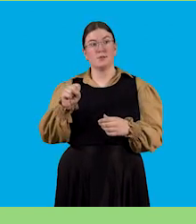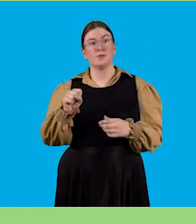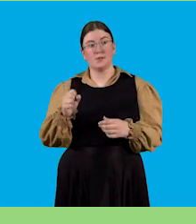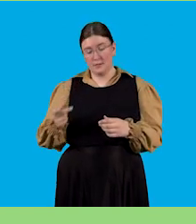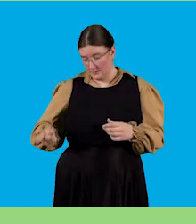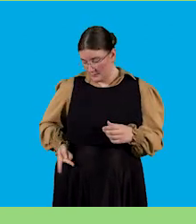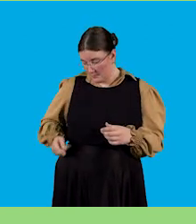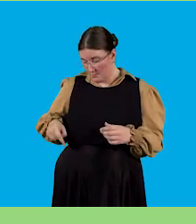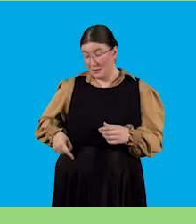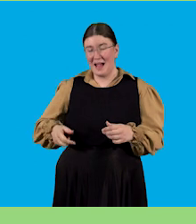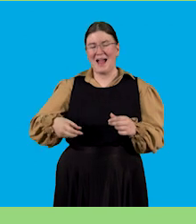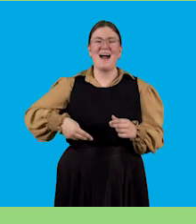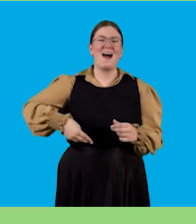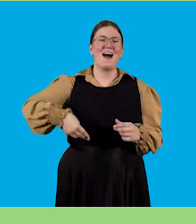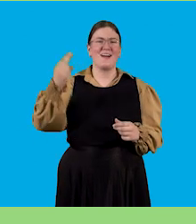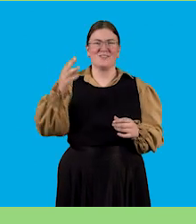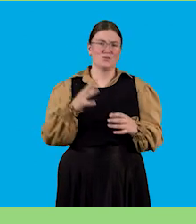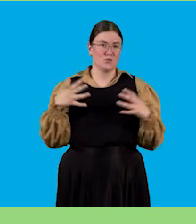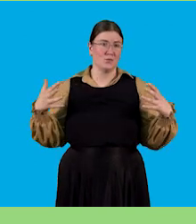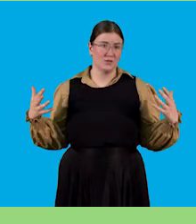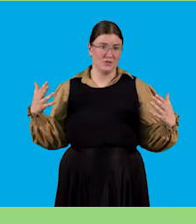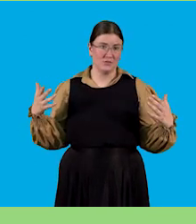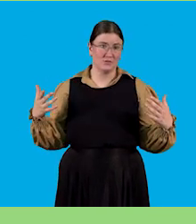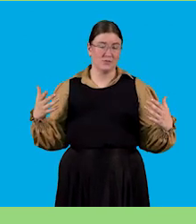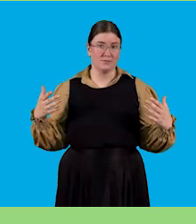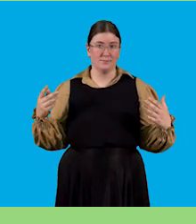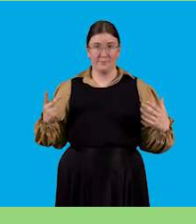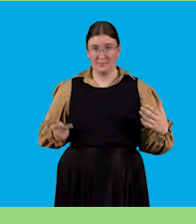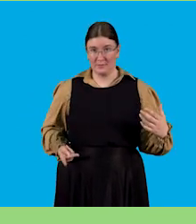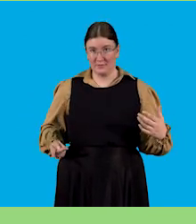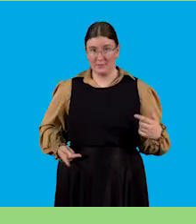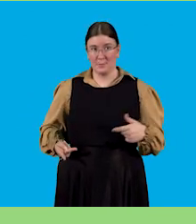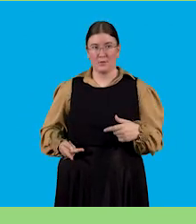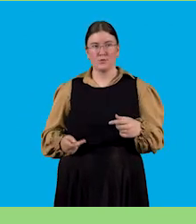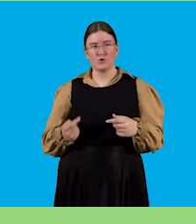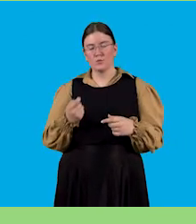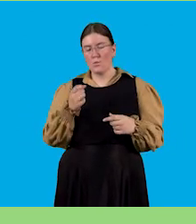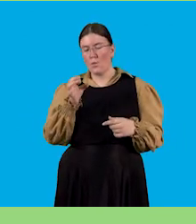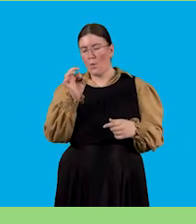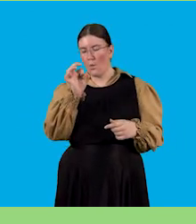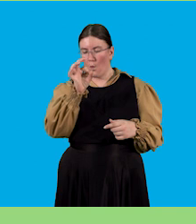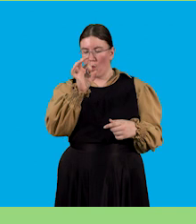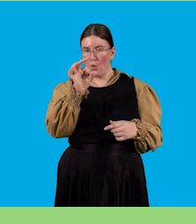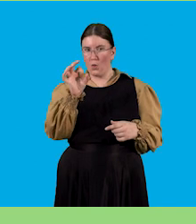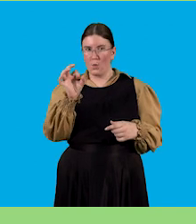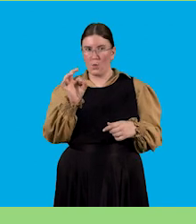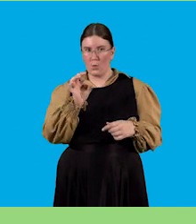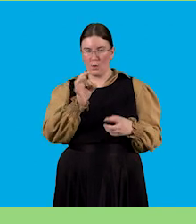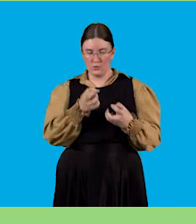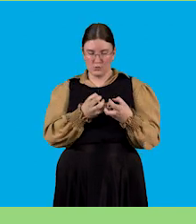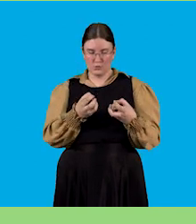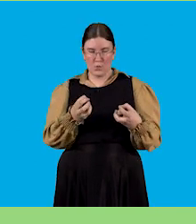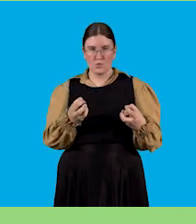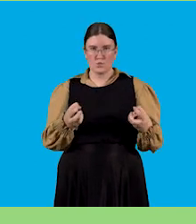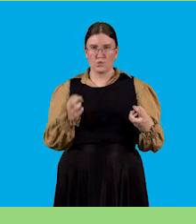kidney becoming too high. And then inside your kidney, you will have those small crystals